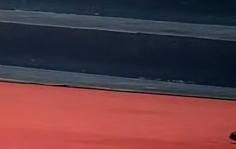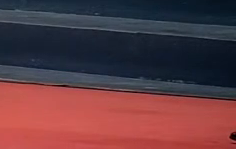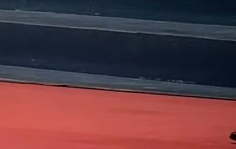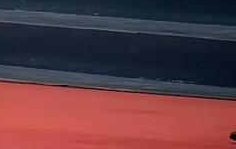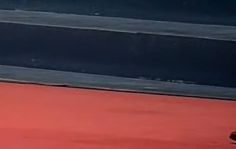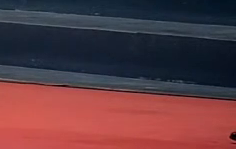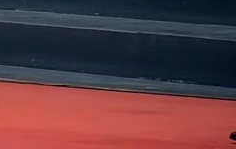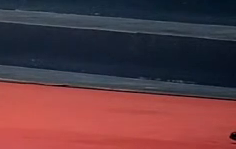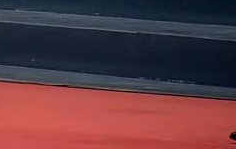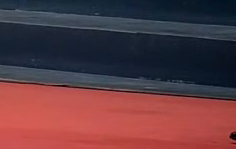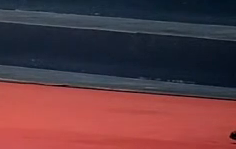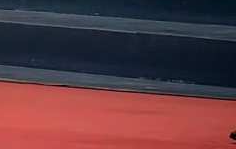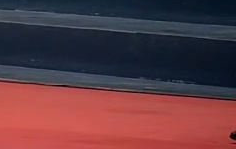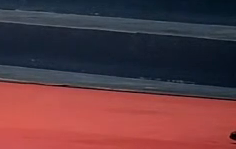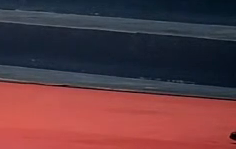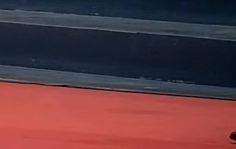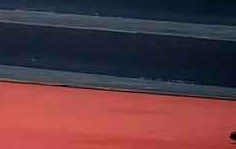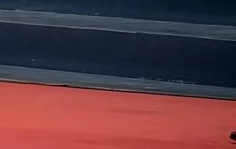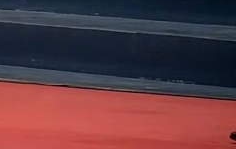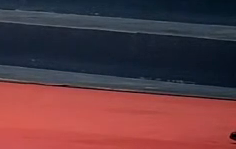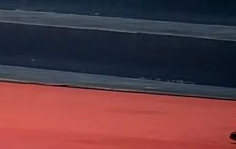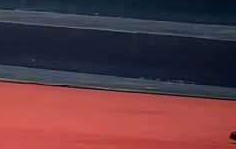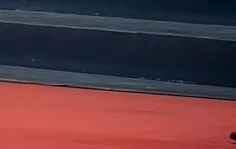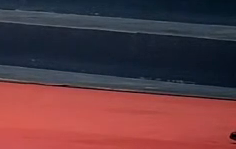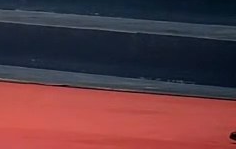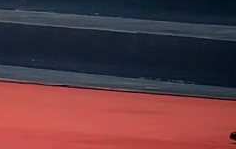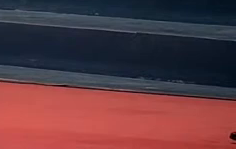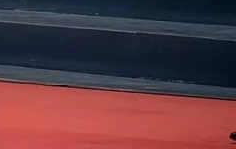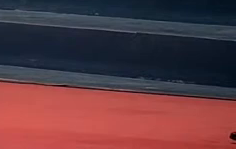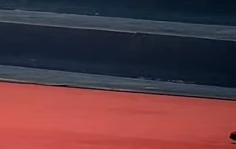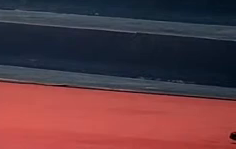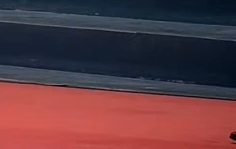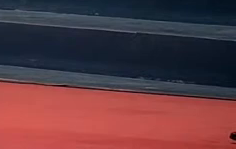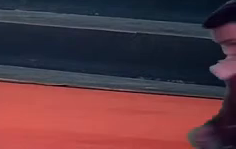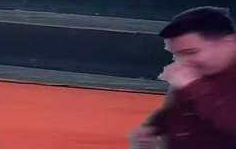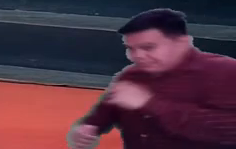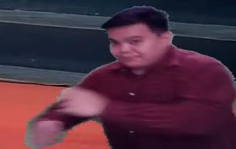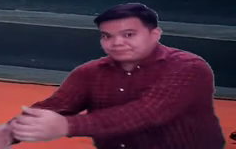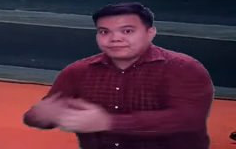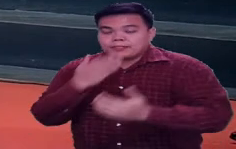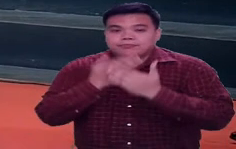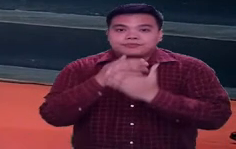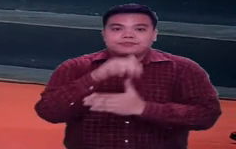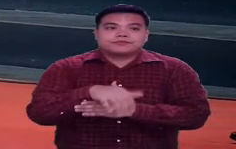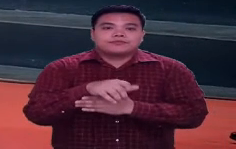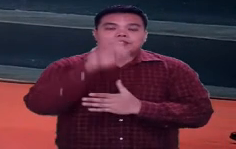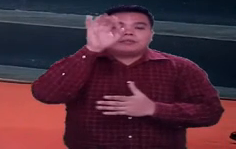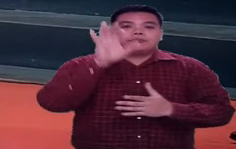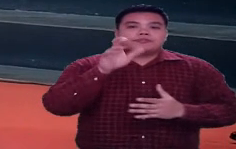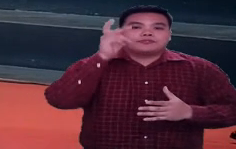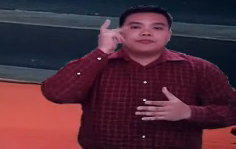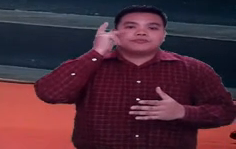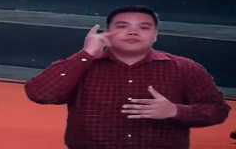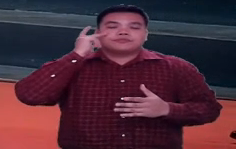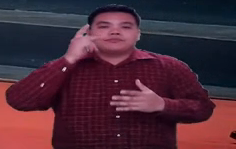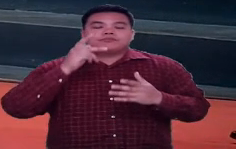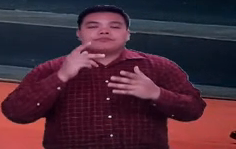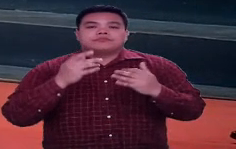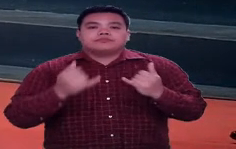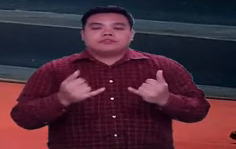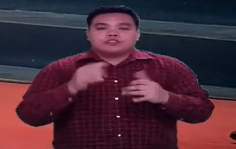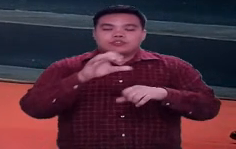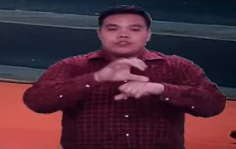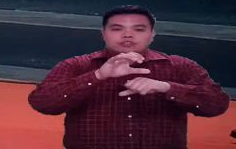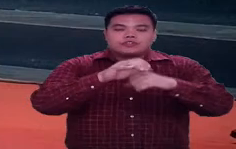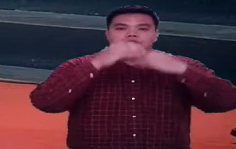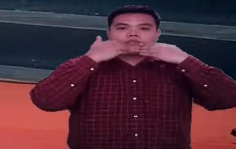Thank you very much, Pastor Kent. It's great to be in this church again, and the excitement